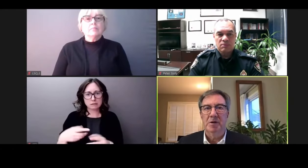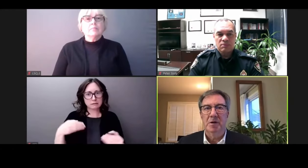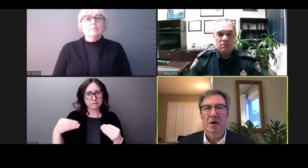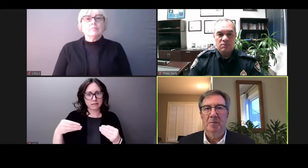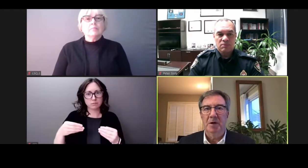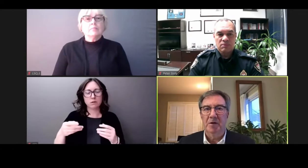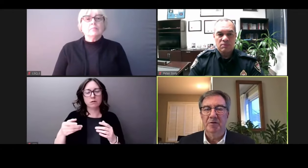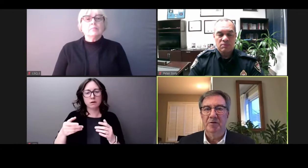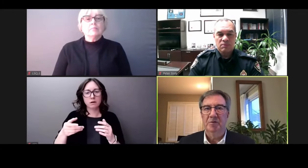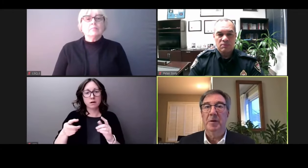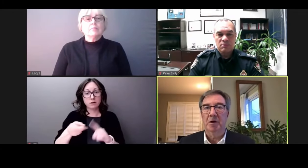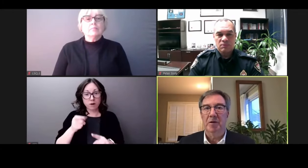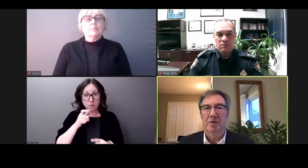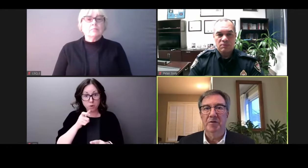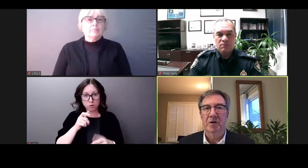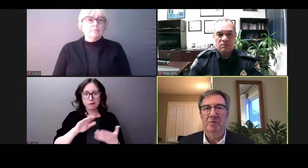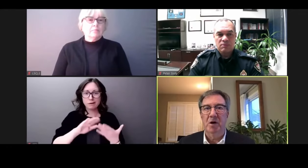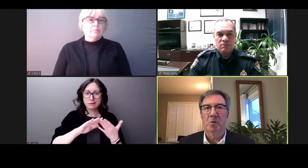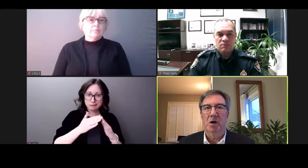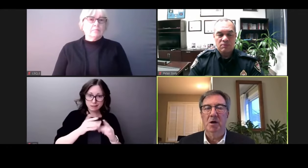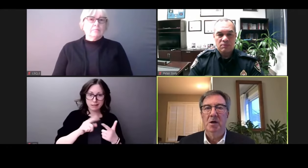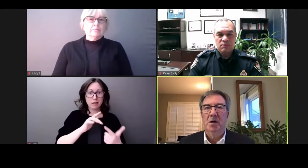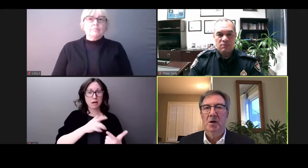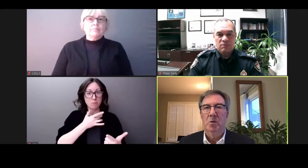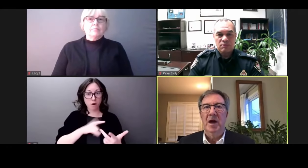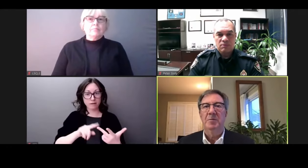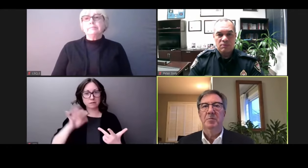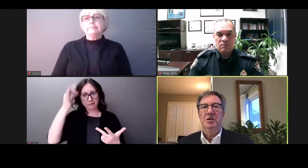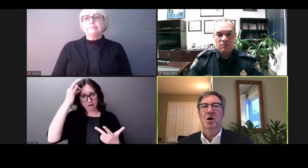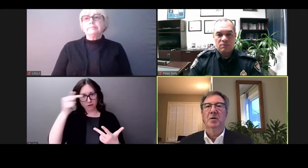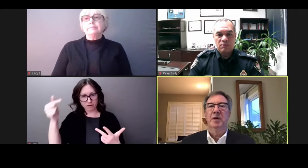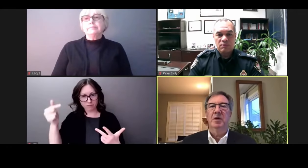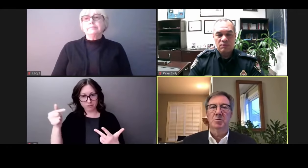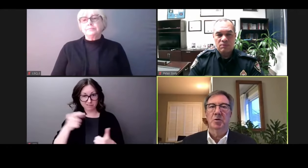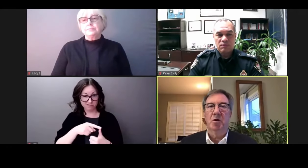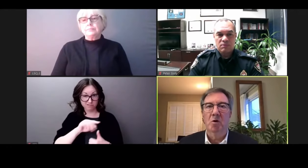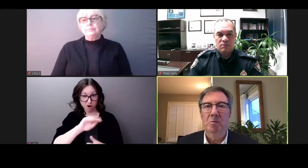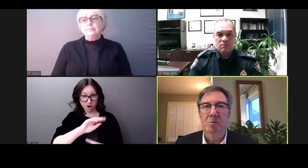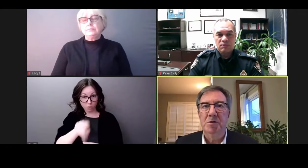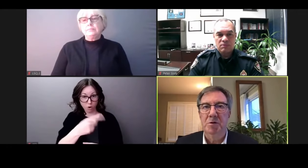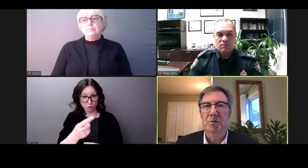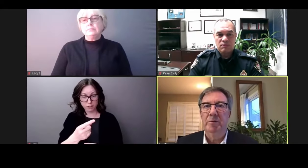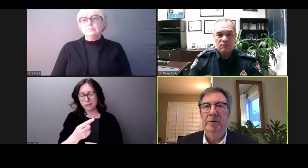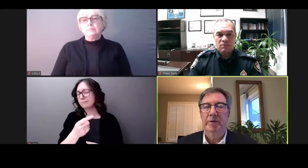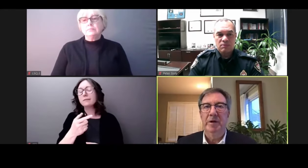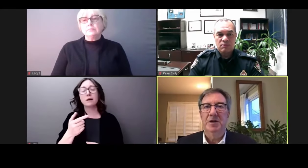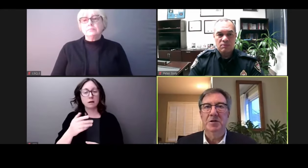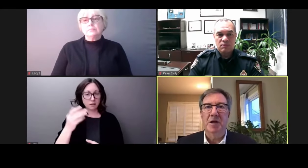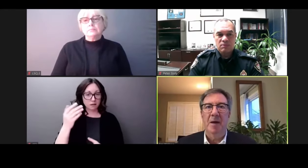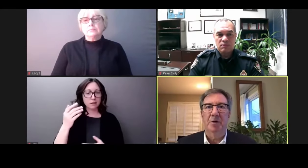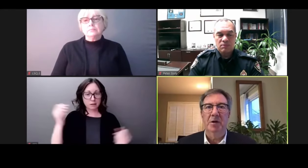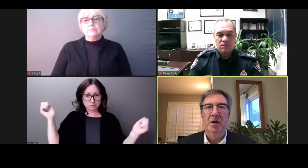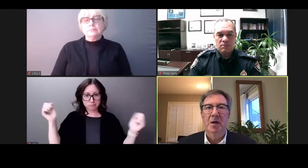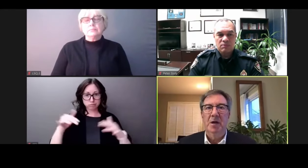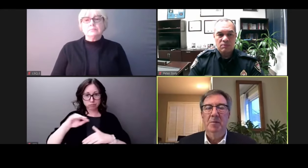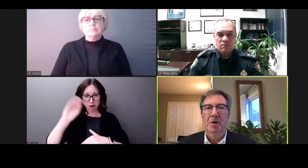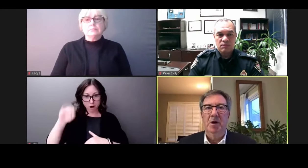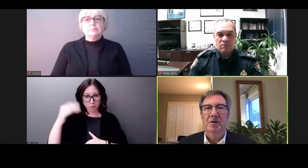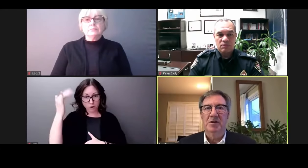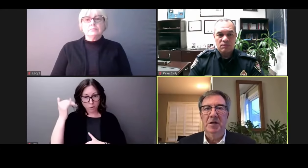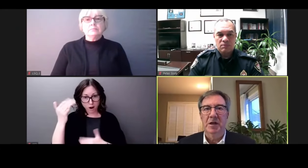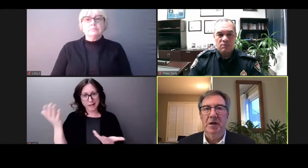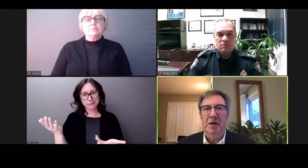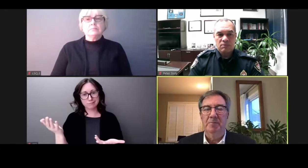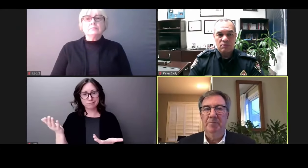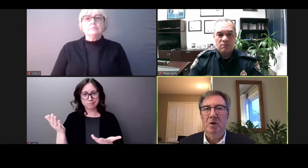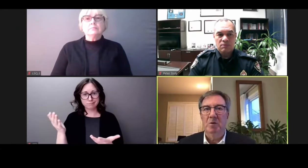government because this is bigger than the city of Ottawa. We happen to be targeted because we're the home to the nation's capital. But